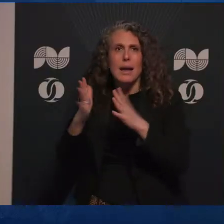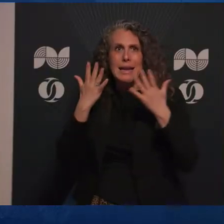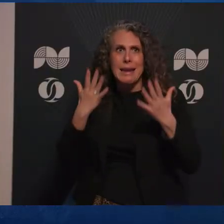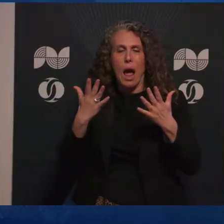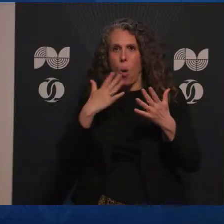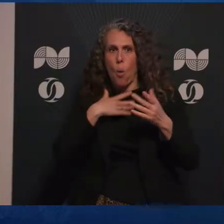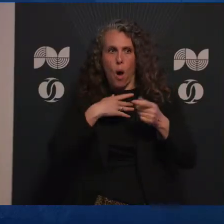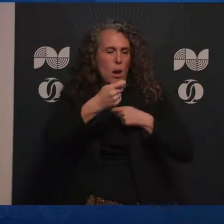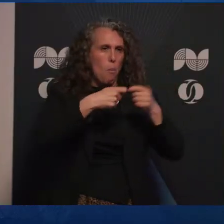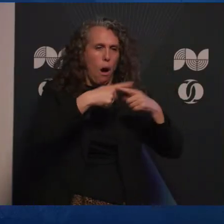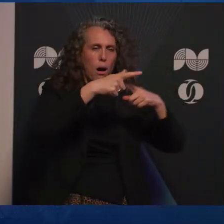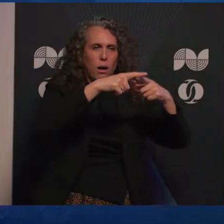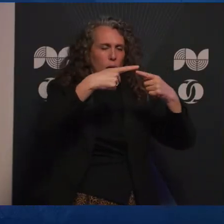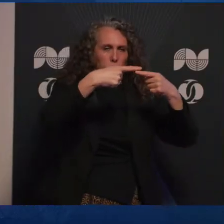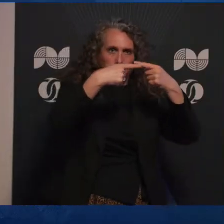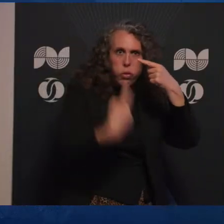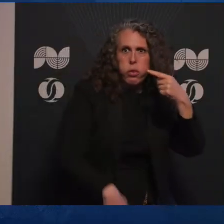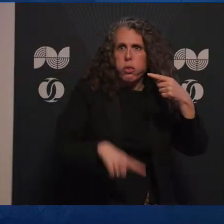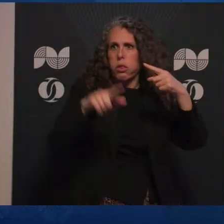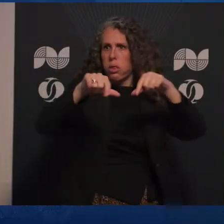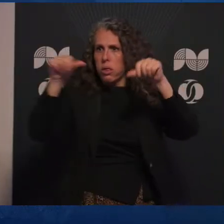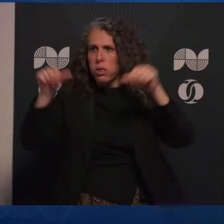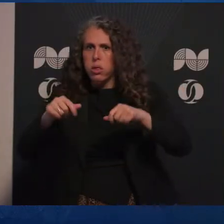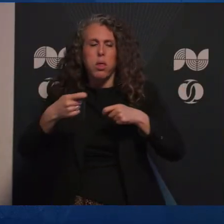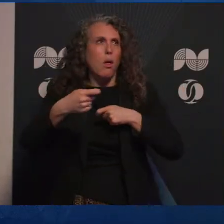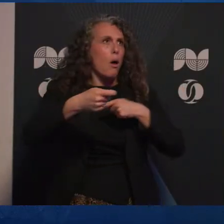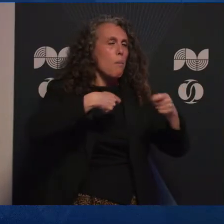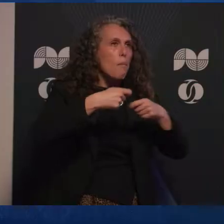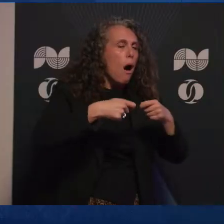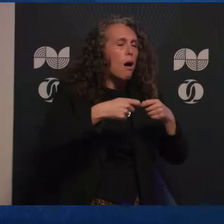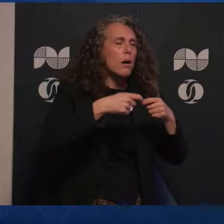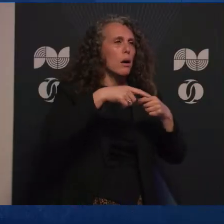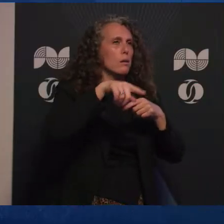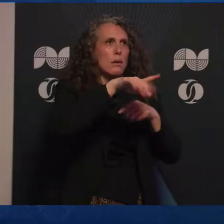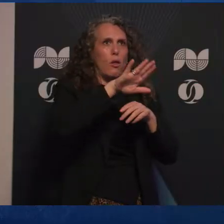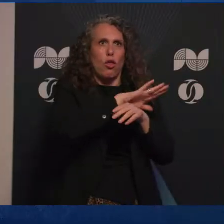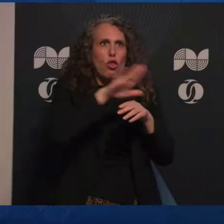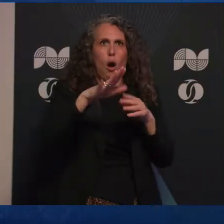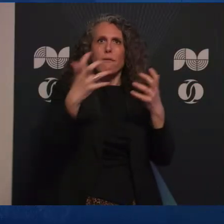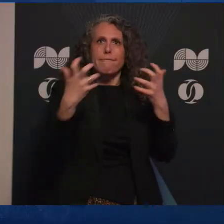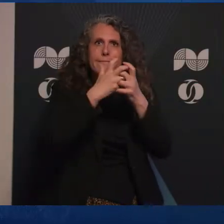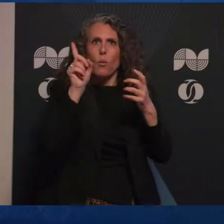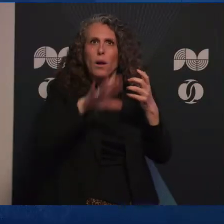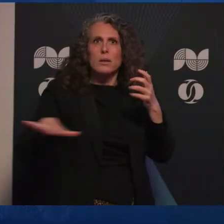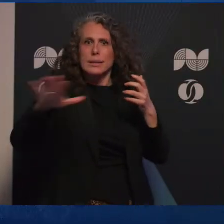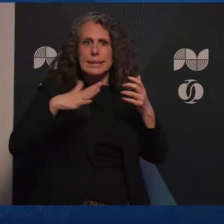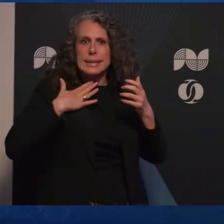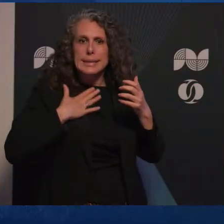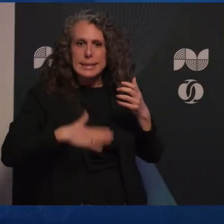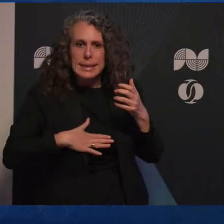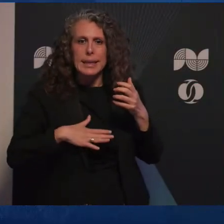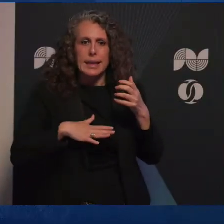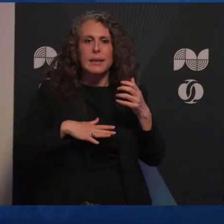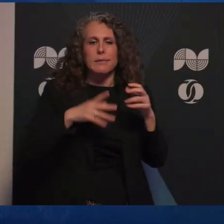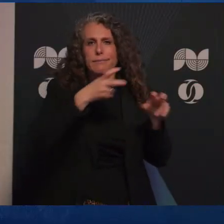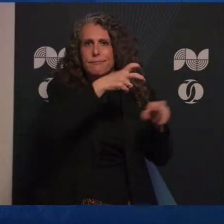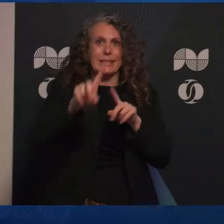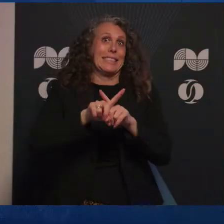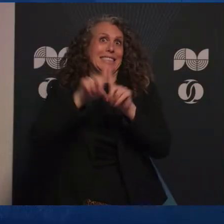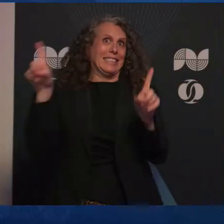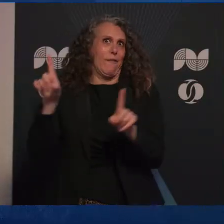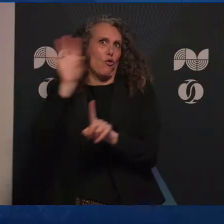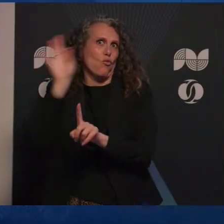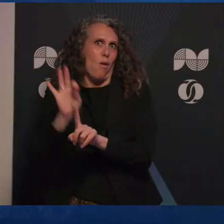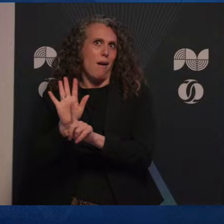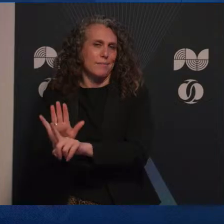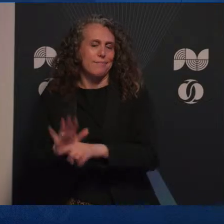market failure situations where markets don't deliver efficient outcome, to a completely different justification. Okay, thank